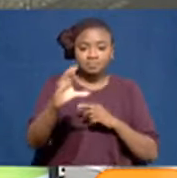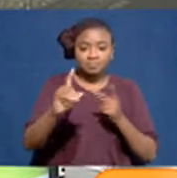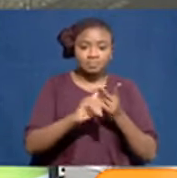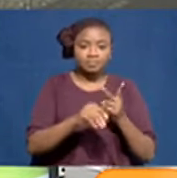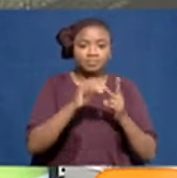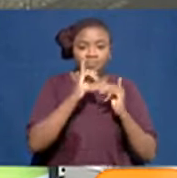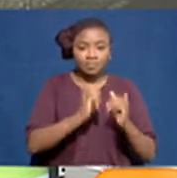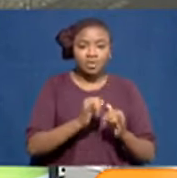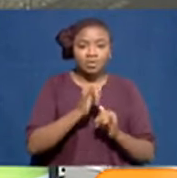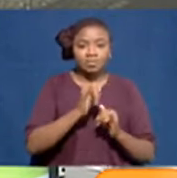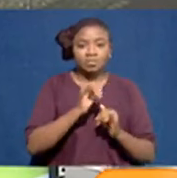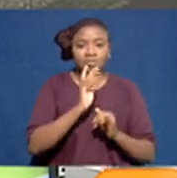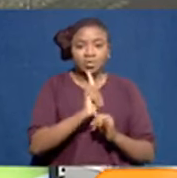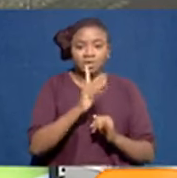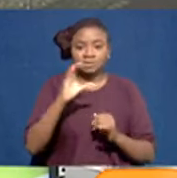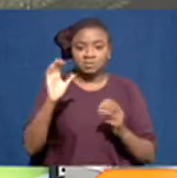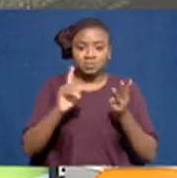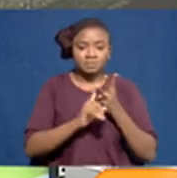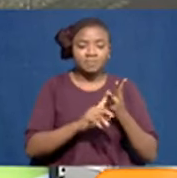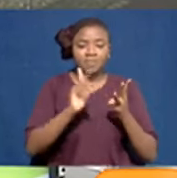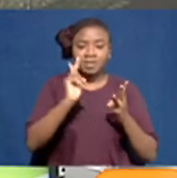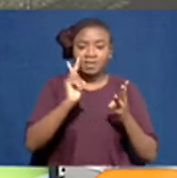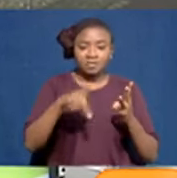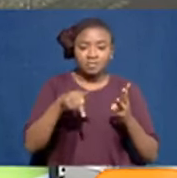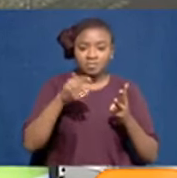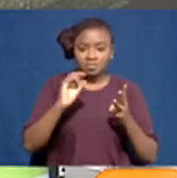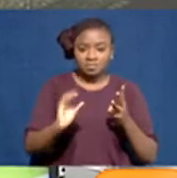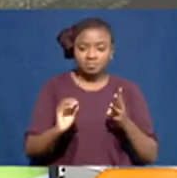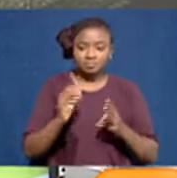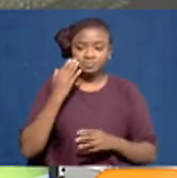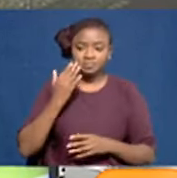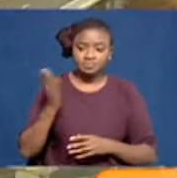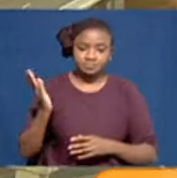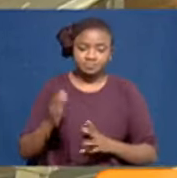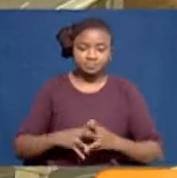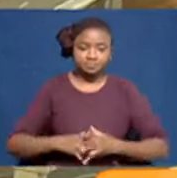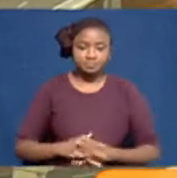new KCC and Kenya Pipeline. Dennis Otieno has more.